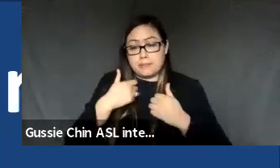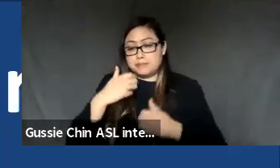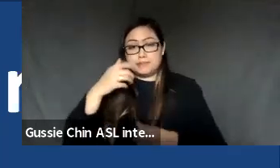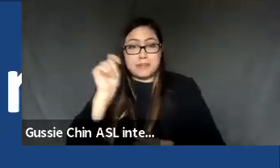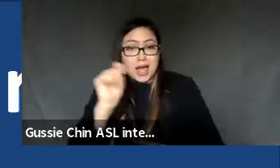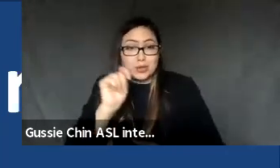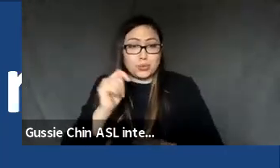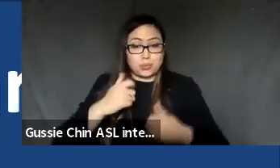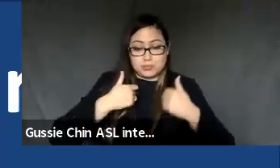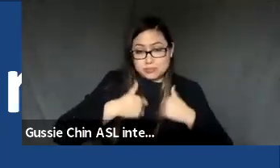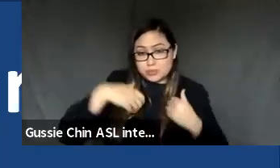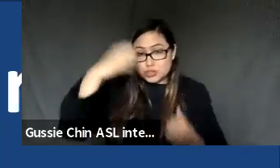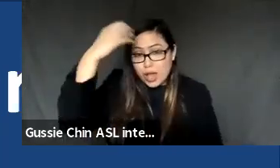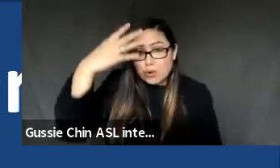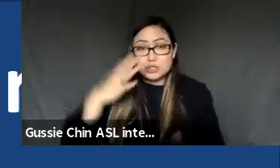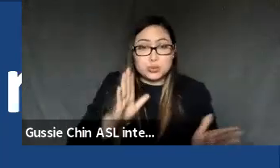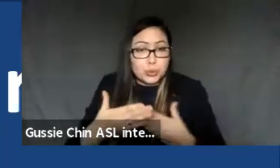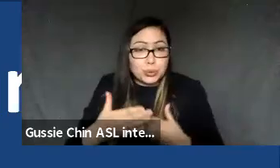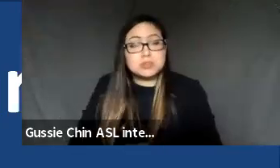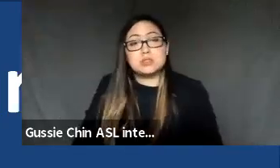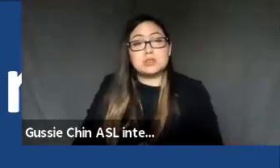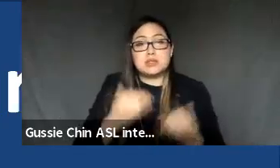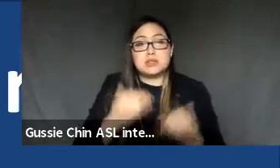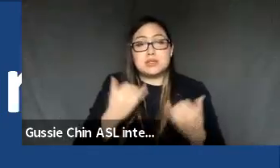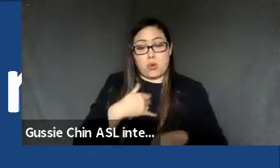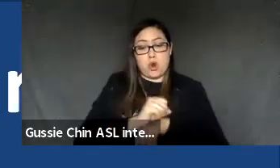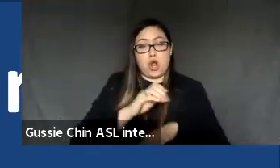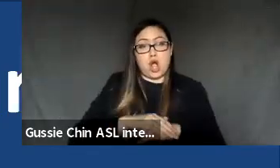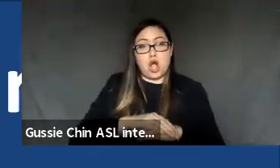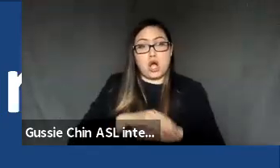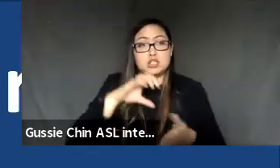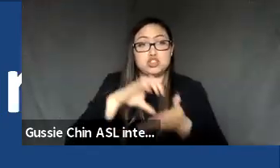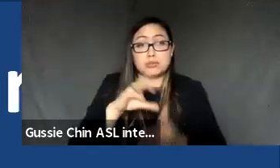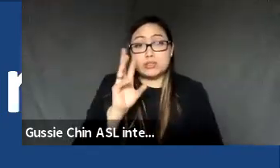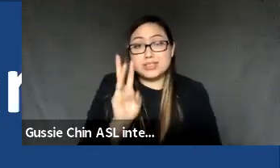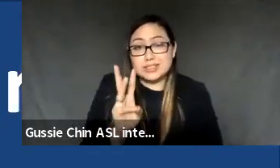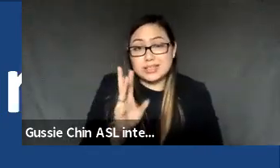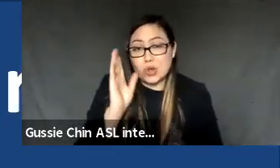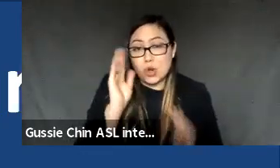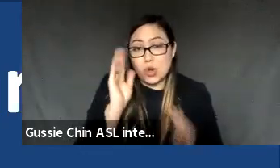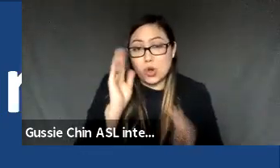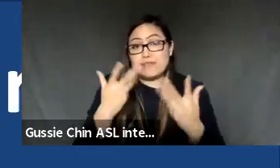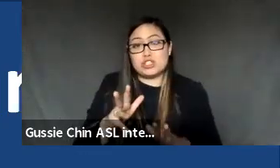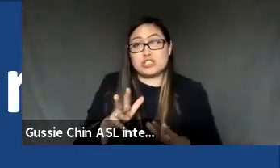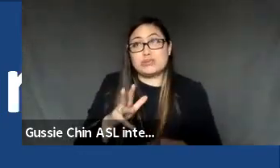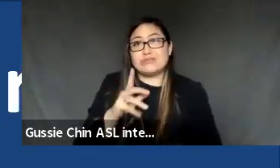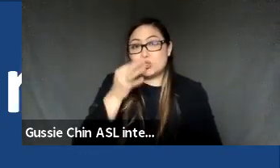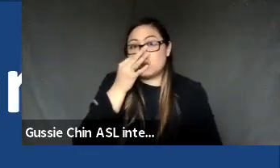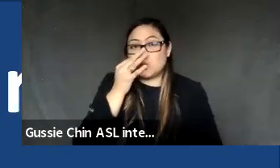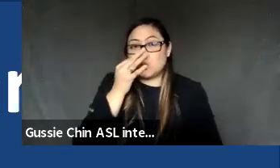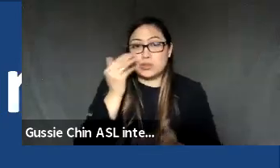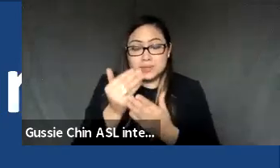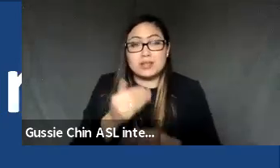rooms. We are currently working in chapter 6 and hope to finish chapter 6 real soon. We hope you find these and